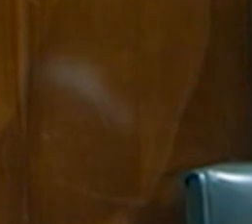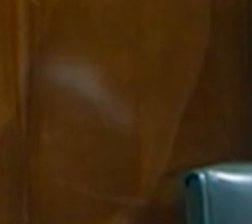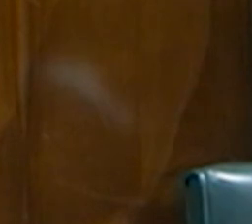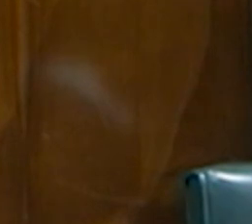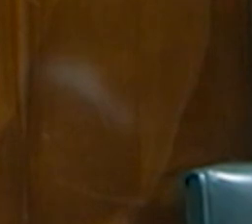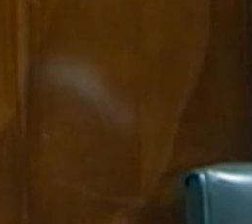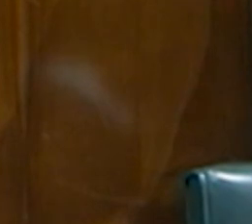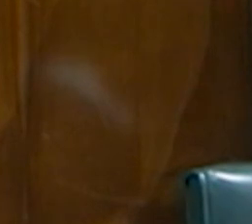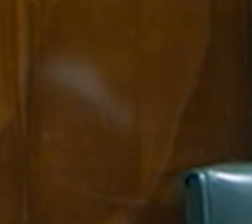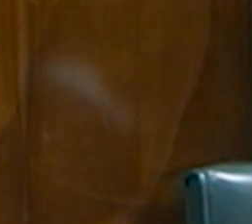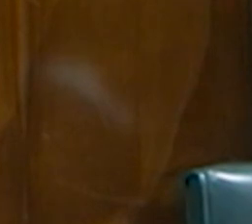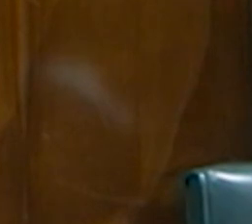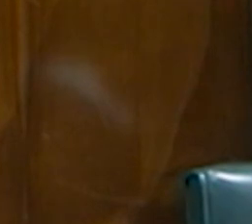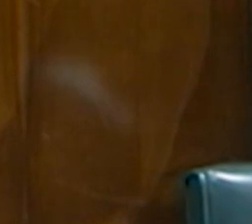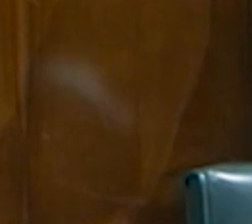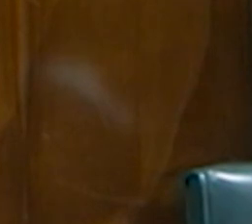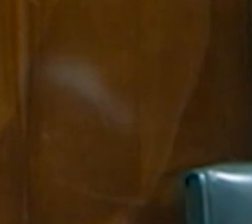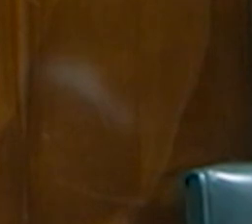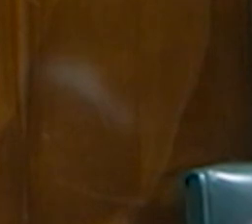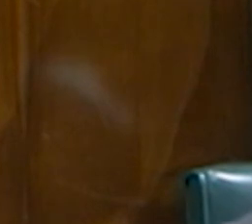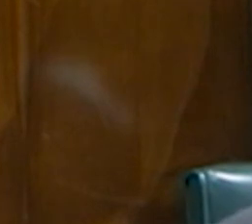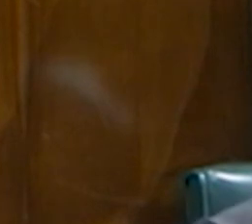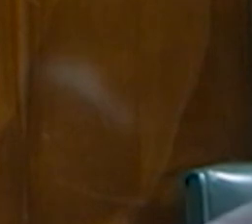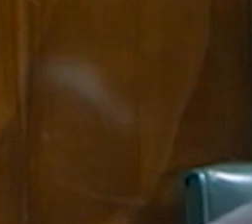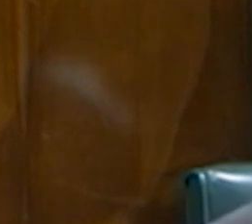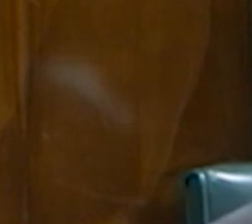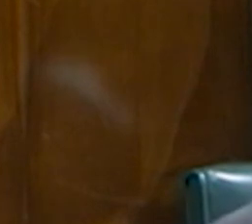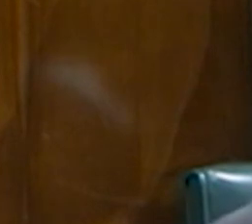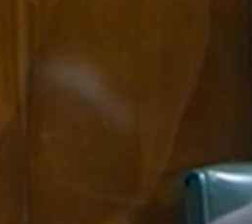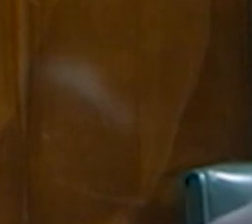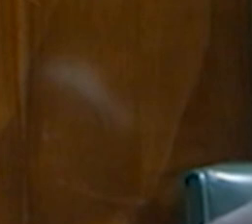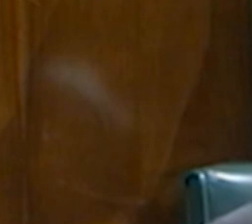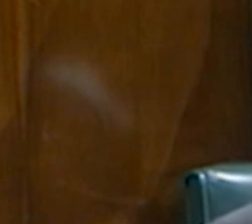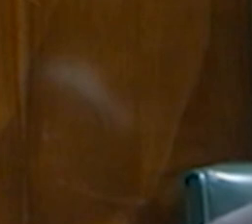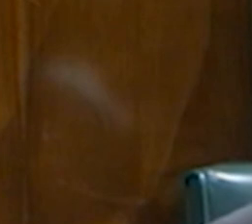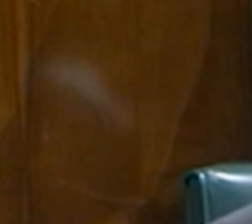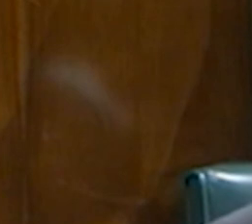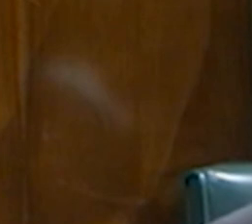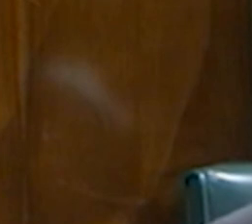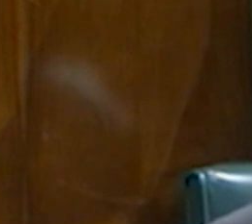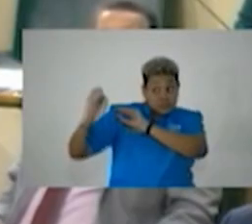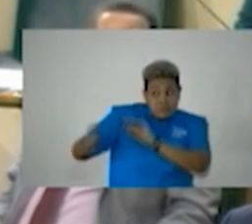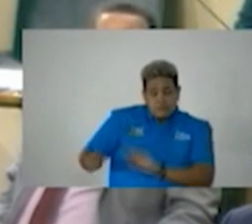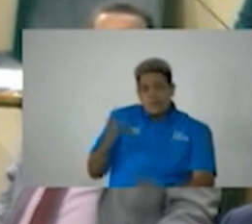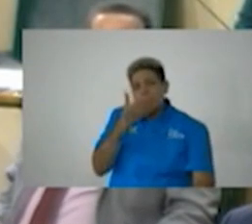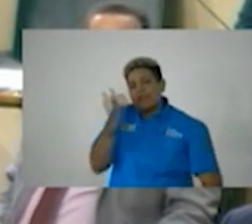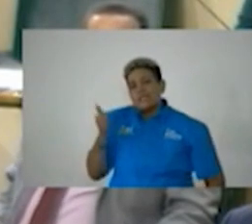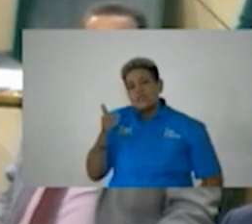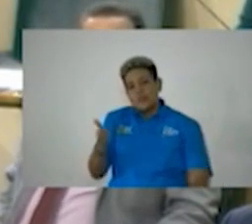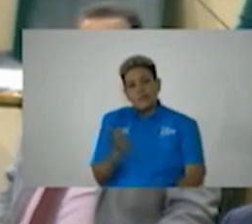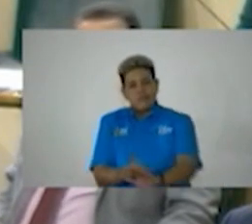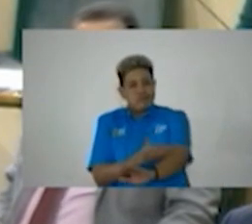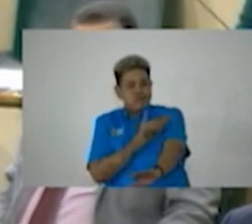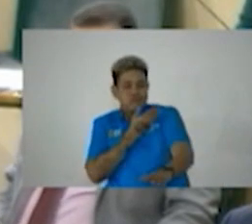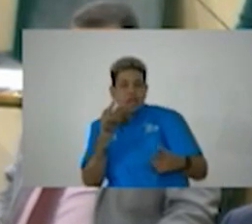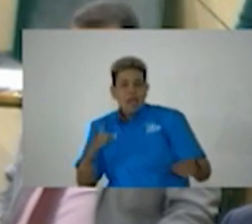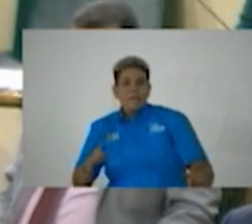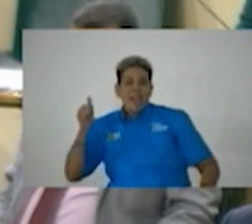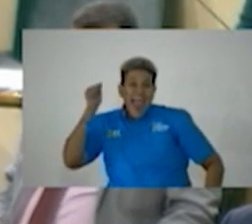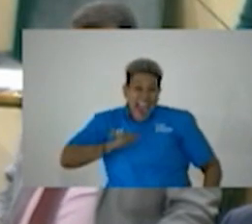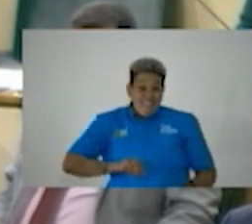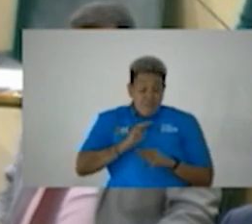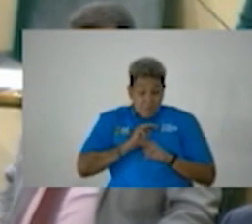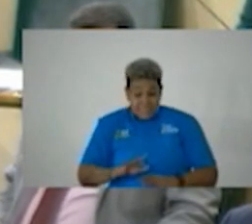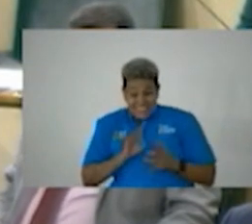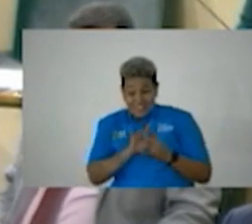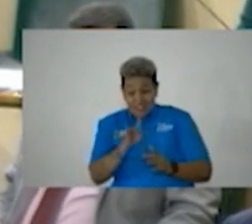principles make up the Integrity Commission's code, and so Mr. Holness made this comment. Every minister in the